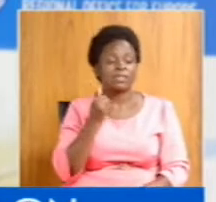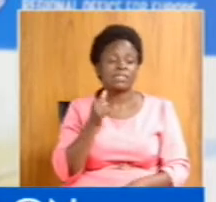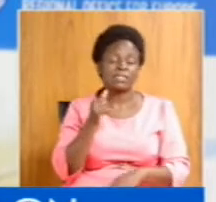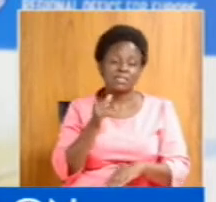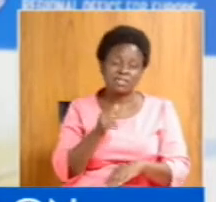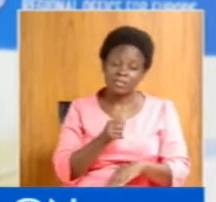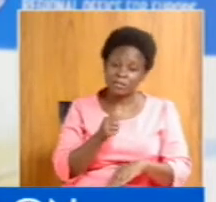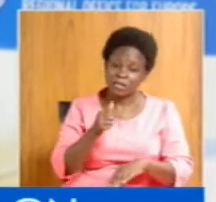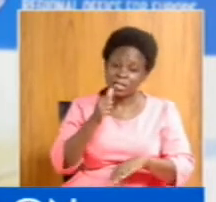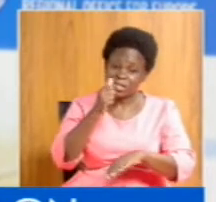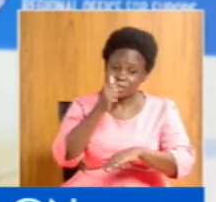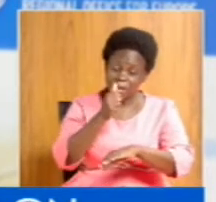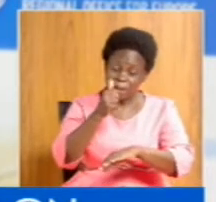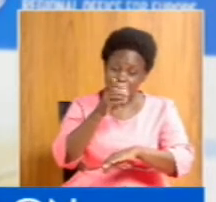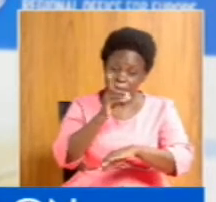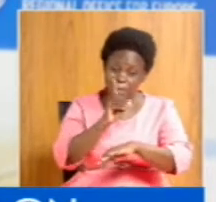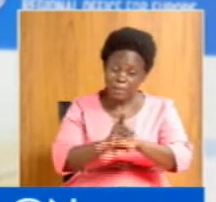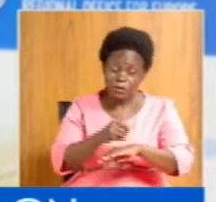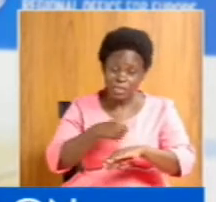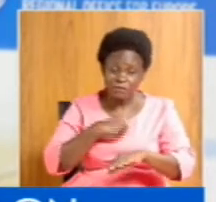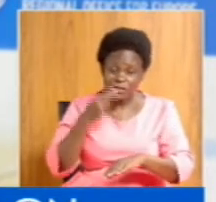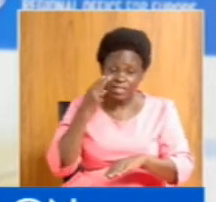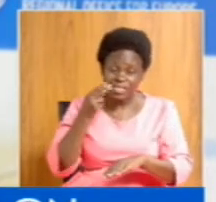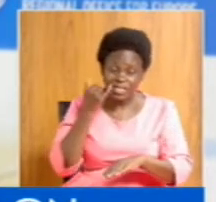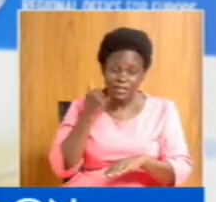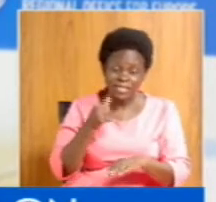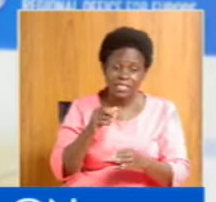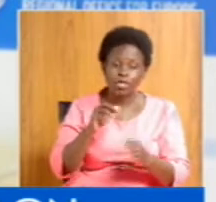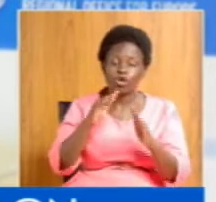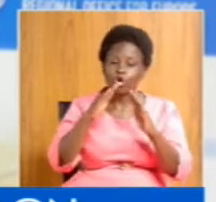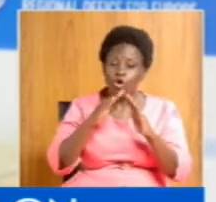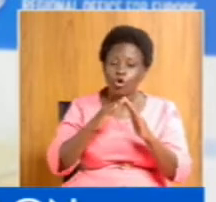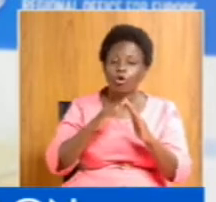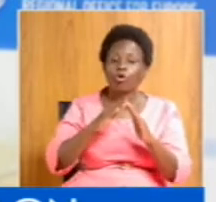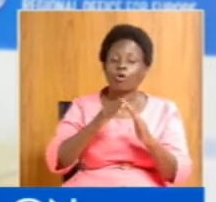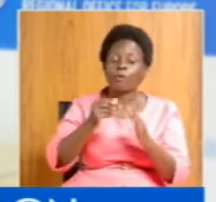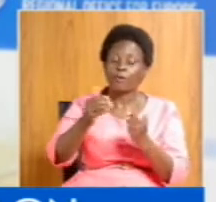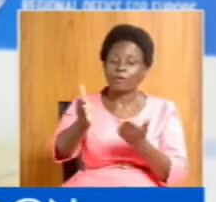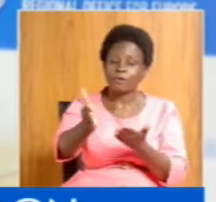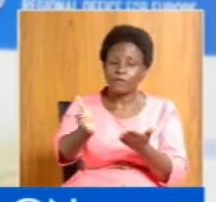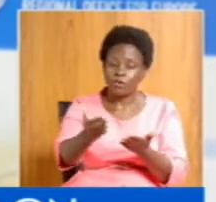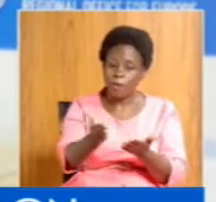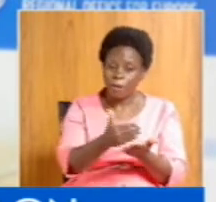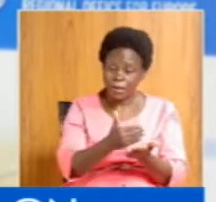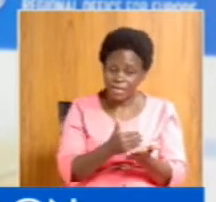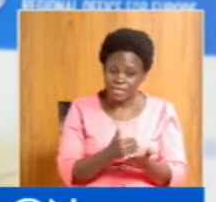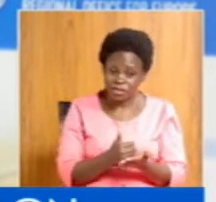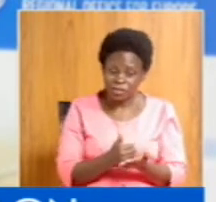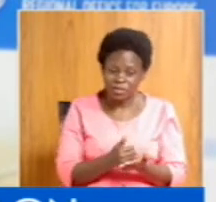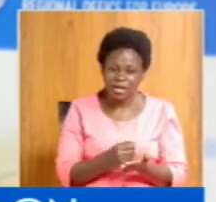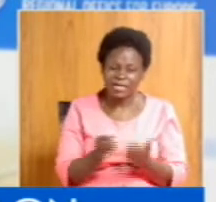there's going to be a shrinking so we need to look very seriously at the revenue mobilization but whenever country which